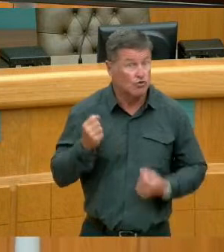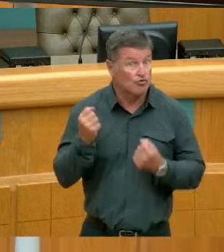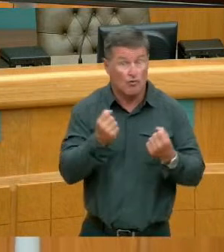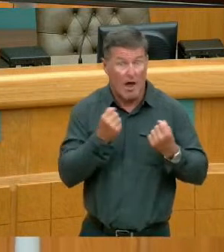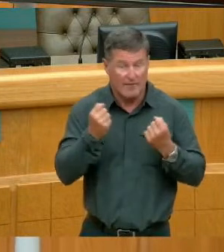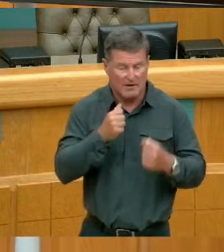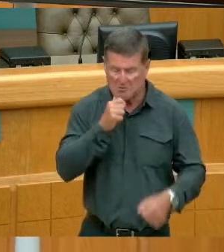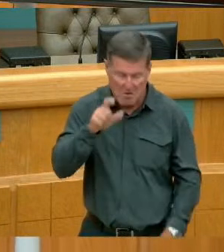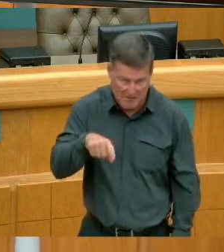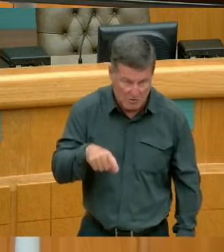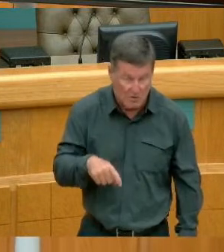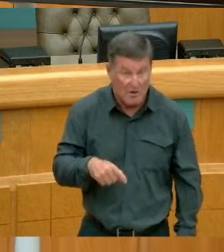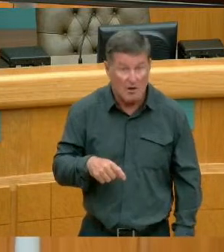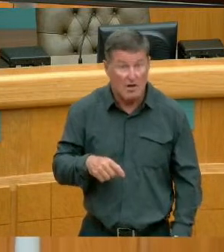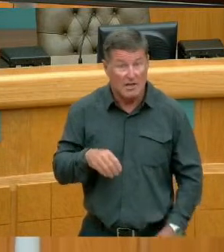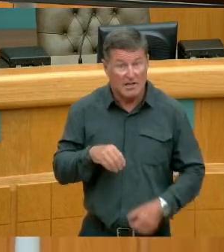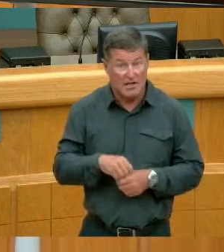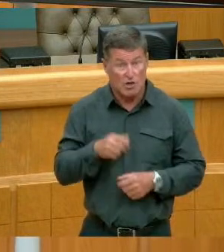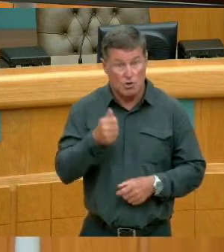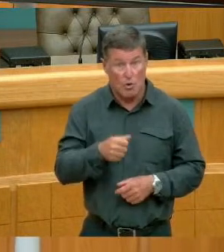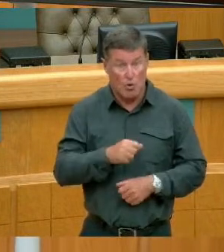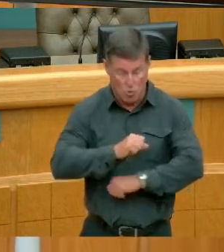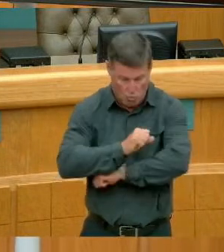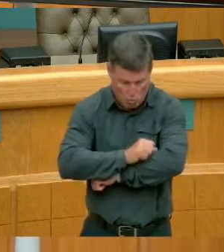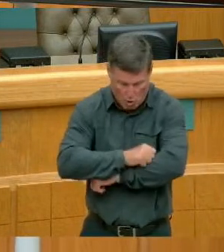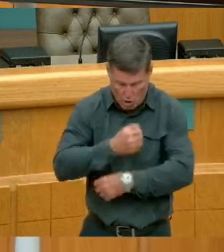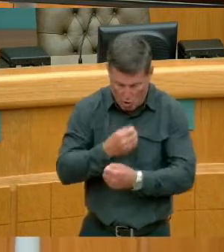driving, you don't have to. If you're in your own workstation,